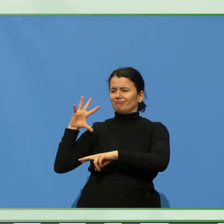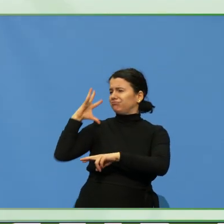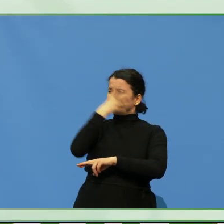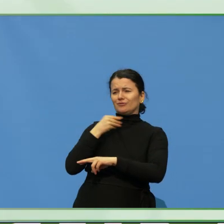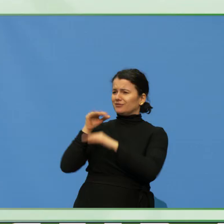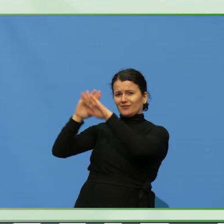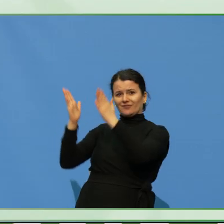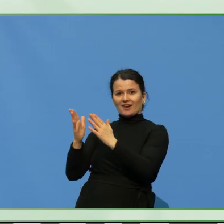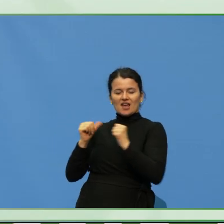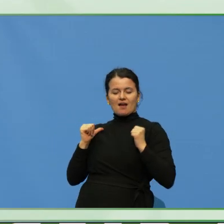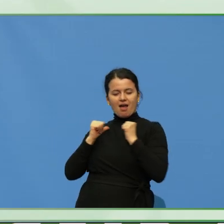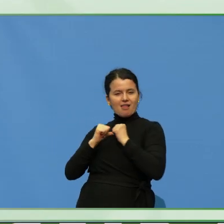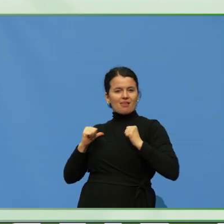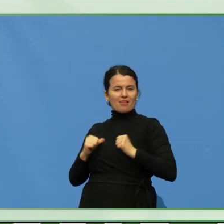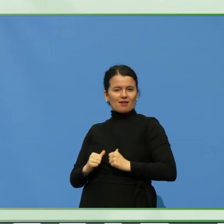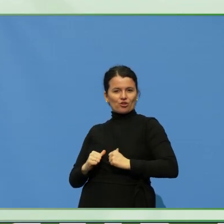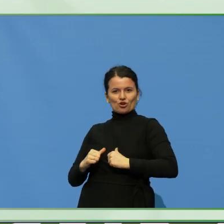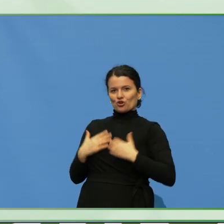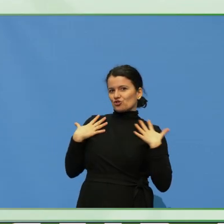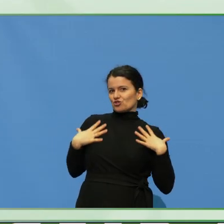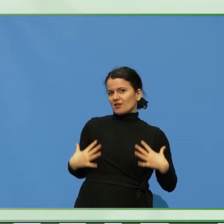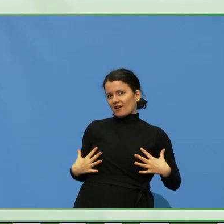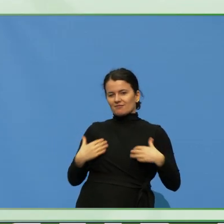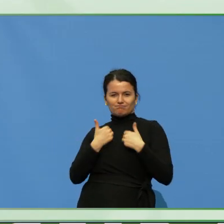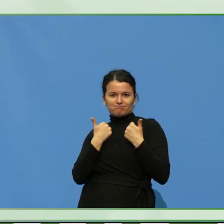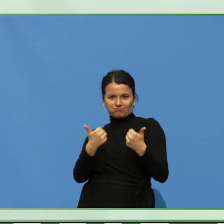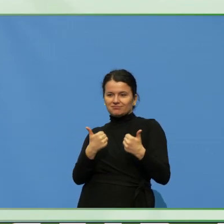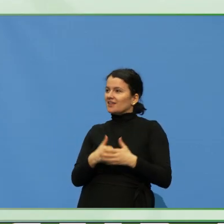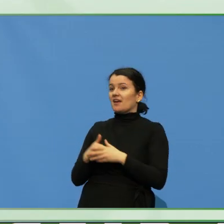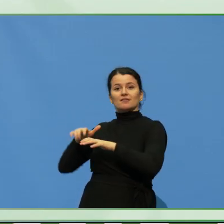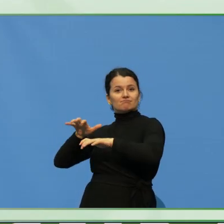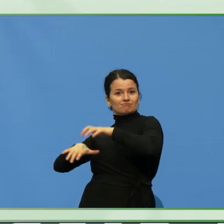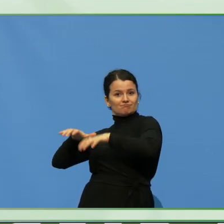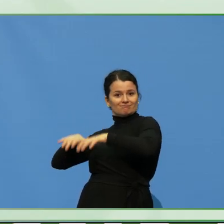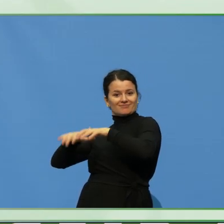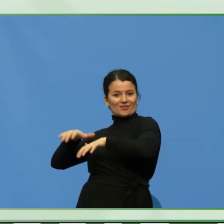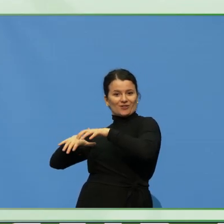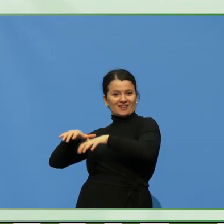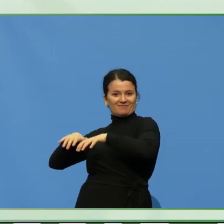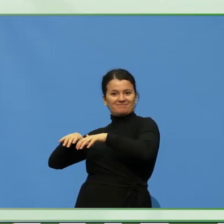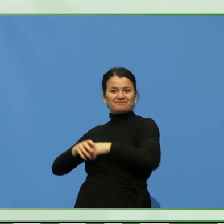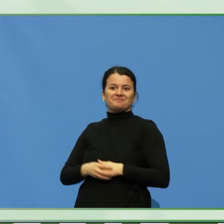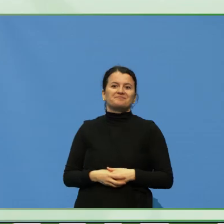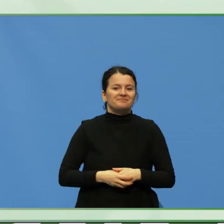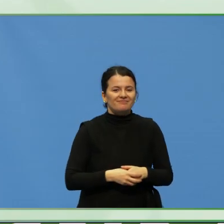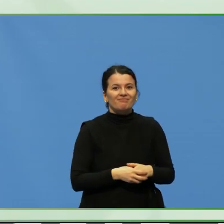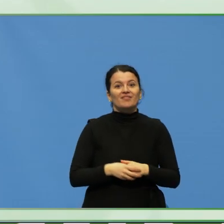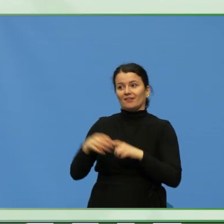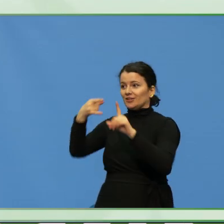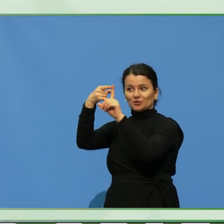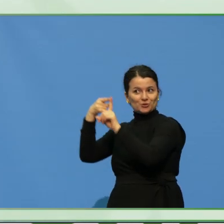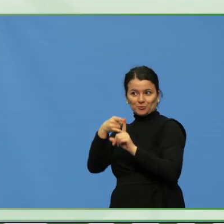jacket, on a Zoom call with her team. And it's very specific, because again, when we think about